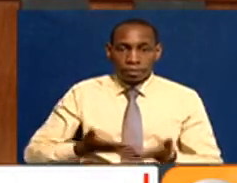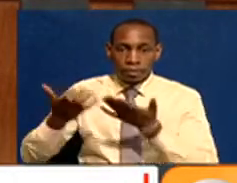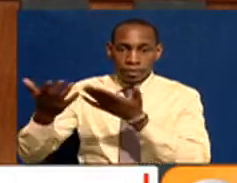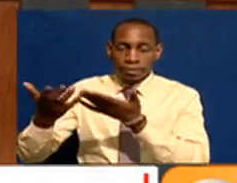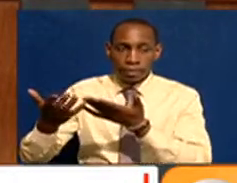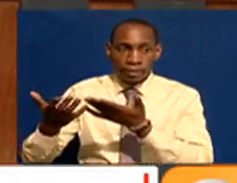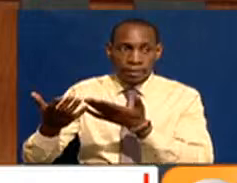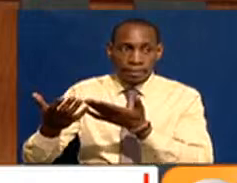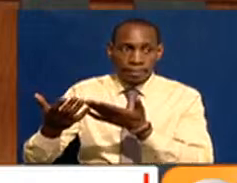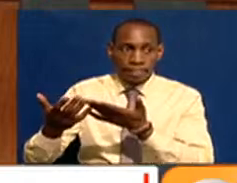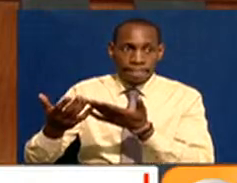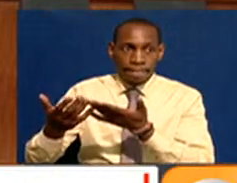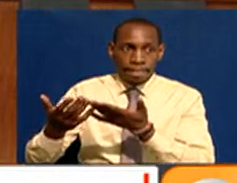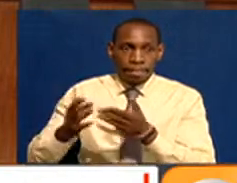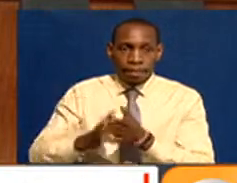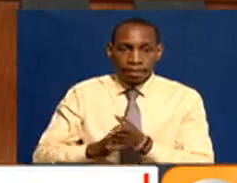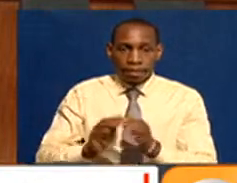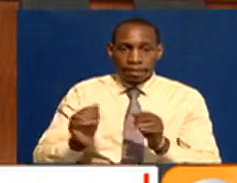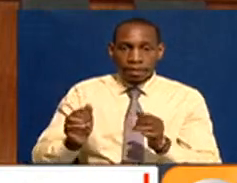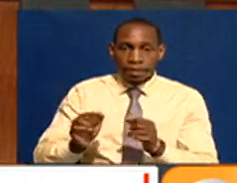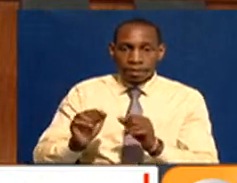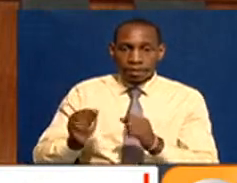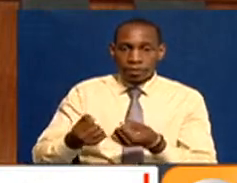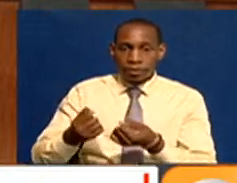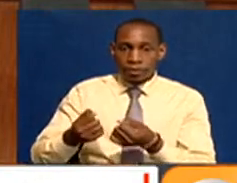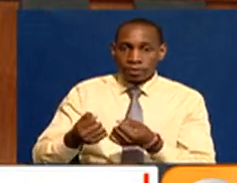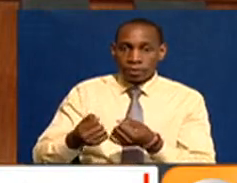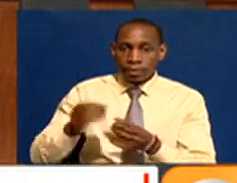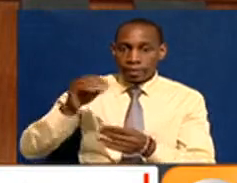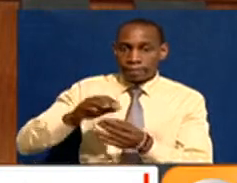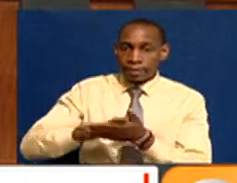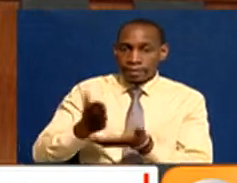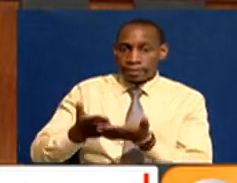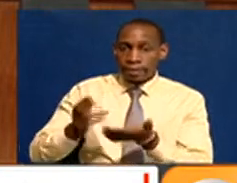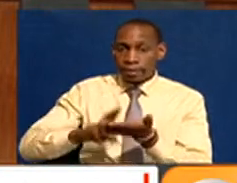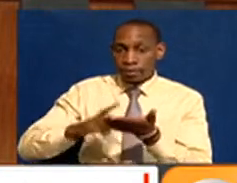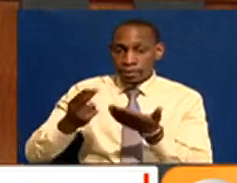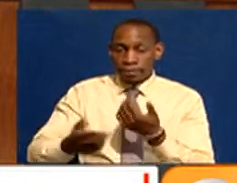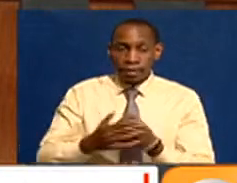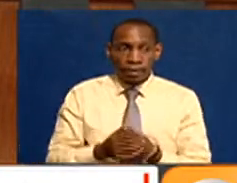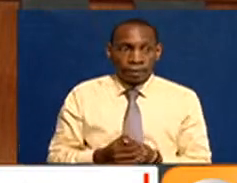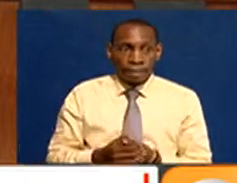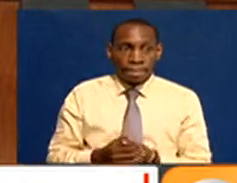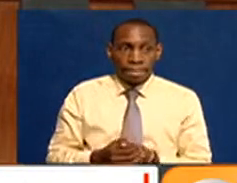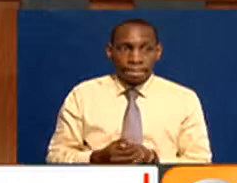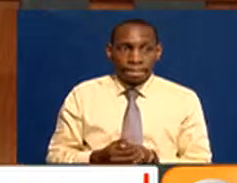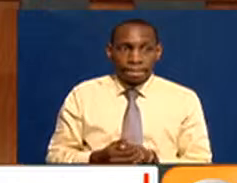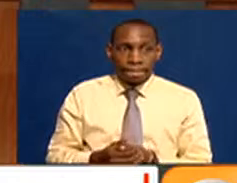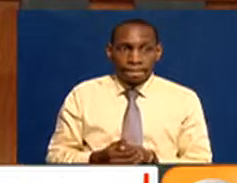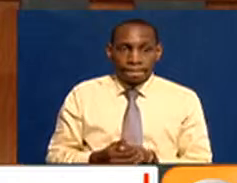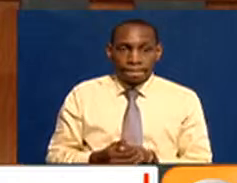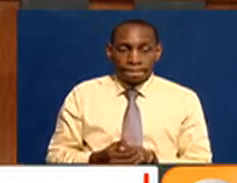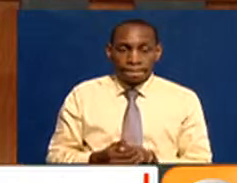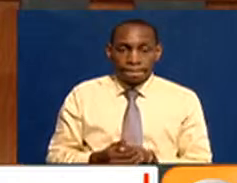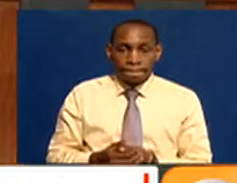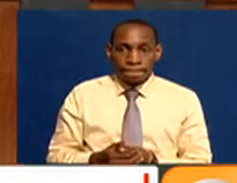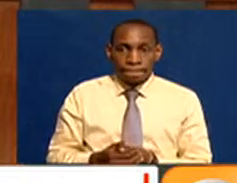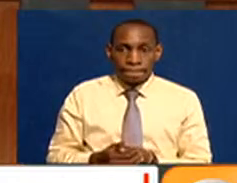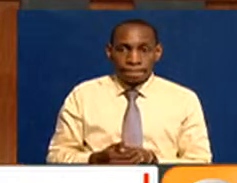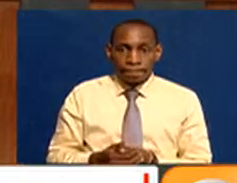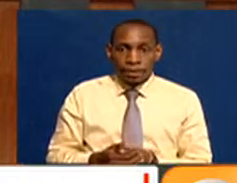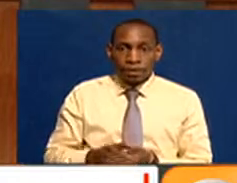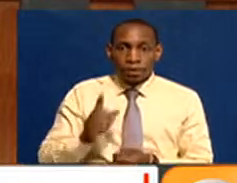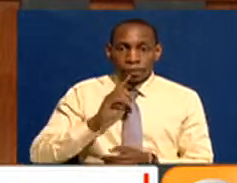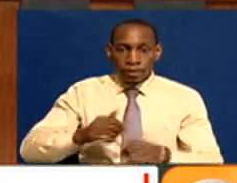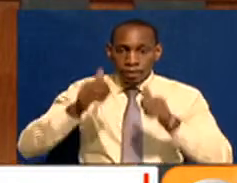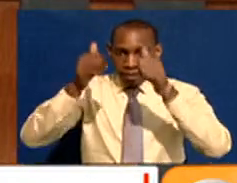perish. We save to invest or we perish. That's why I'm very pleased with the President for taking that bold move of gazetting the